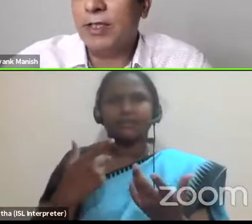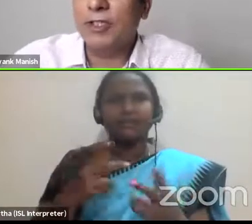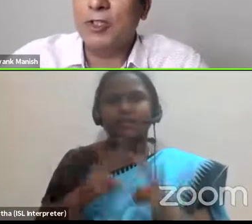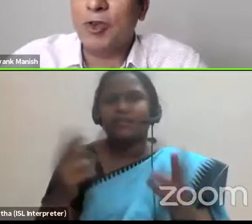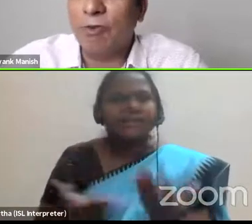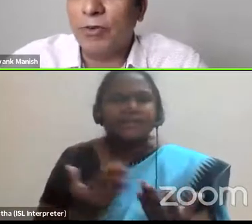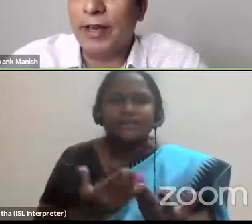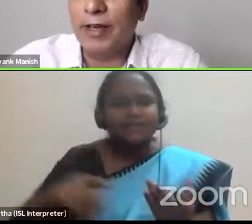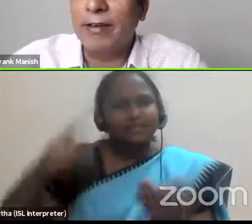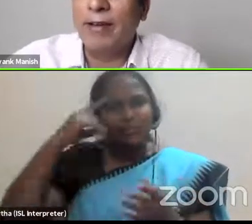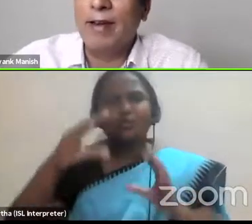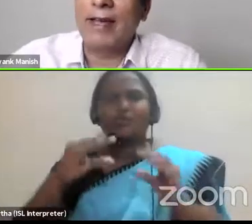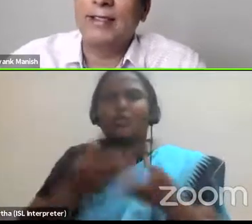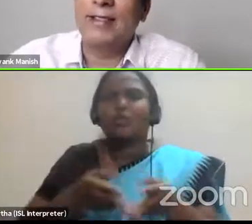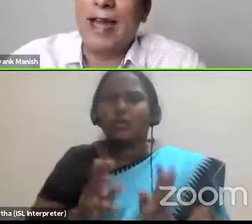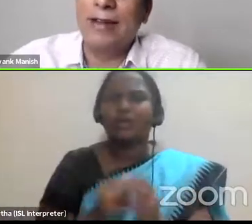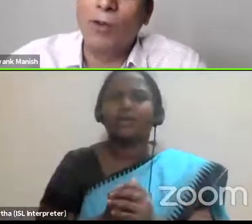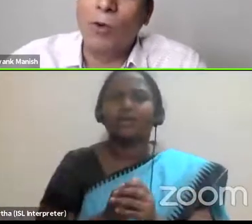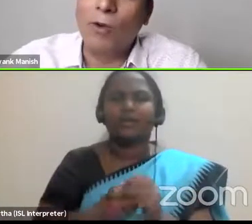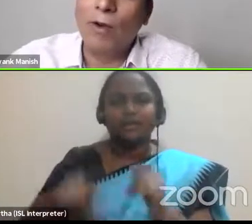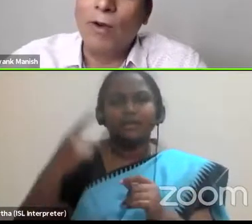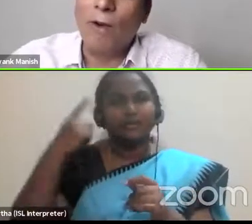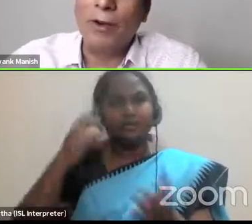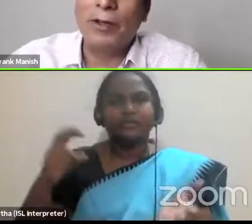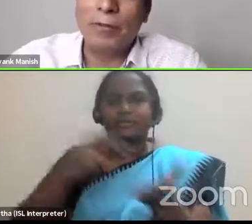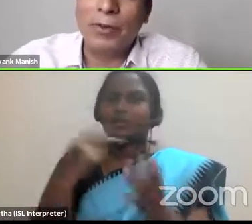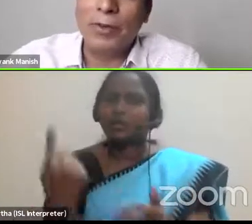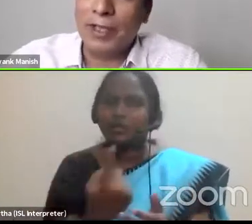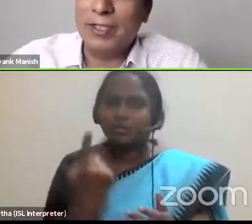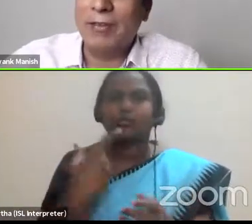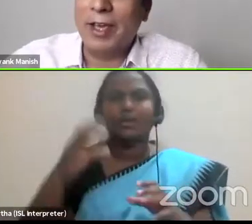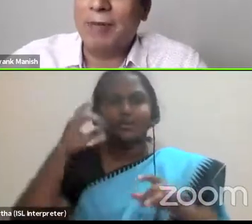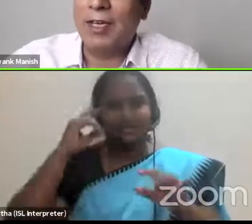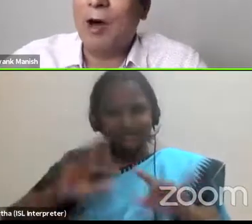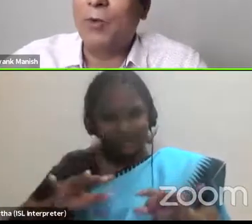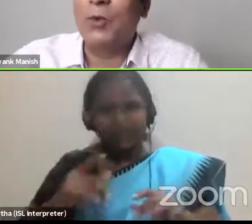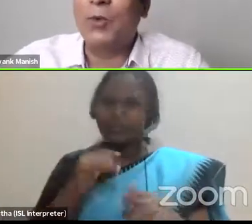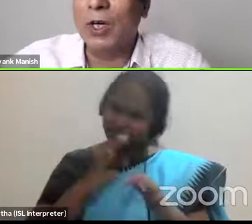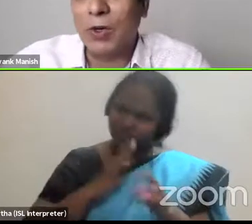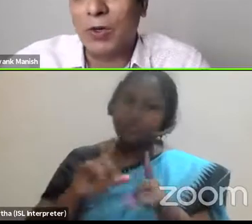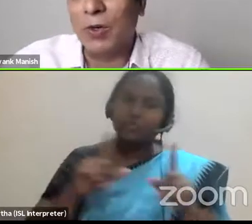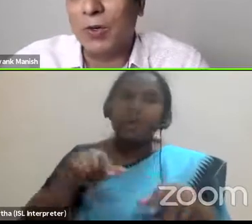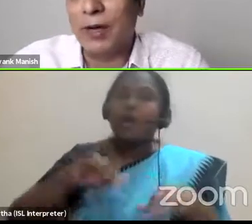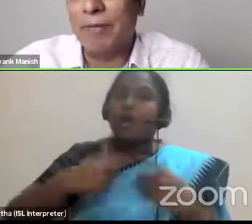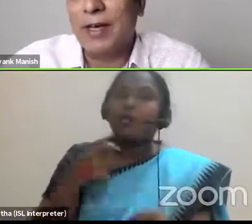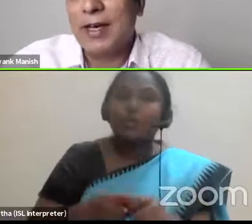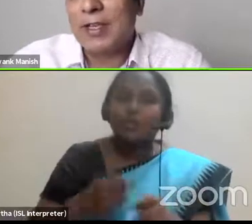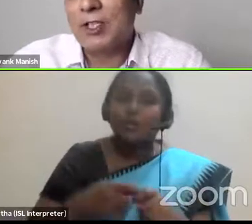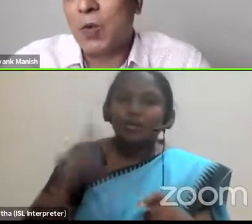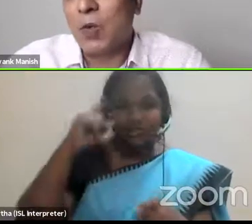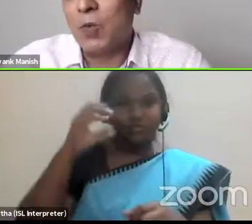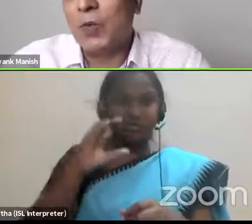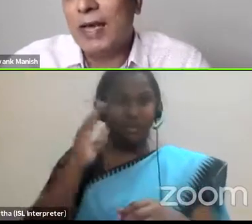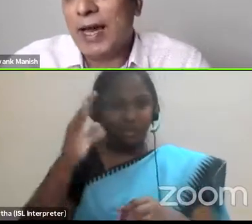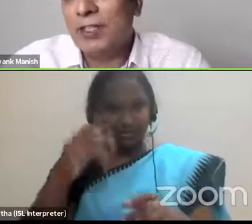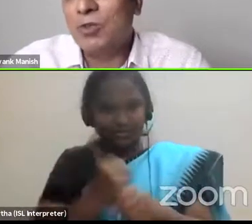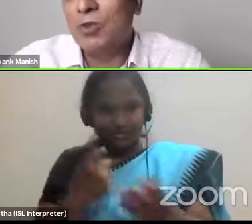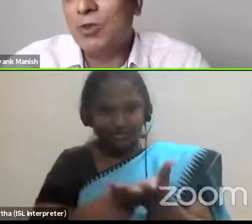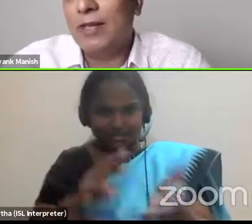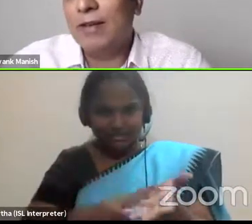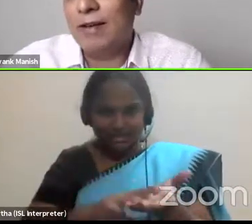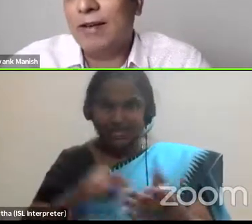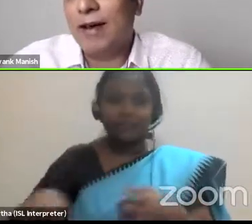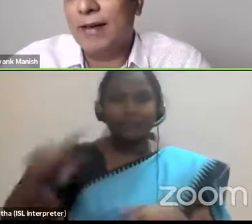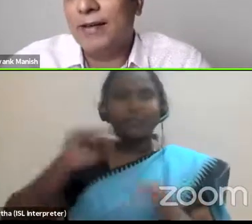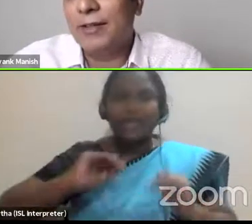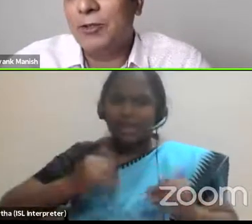easy to do it as a software, as a standalone on a computer, that's fine, but how will it work on a hologram? So we had to